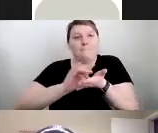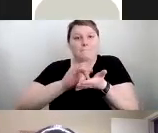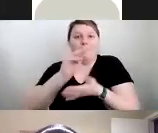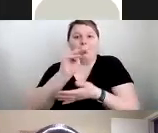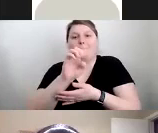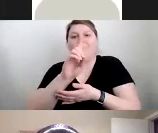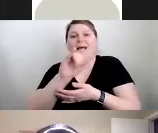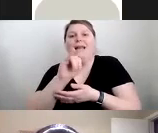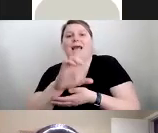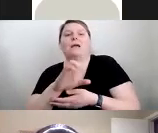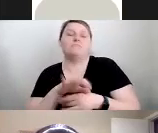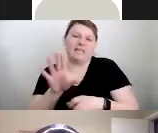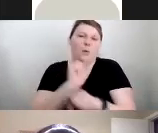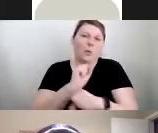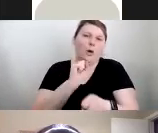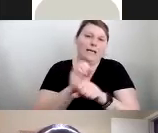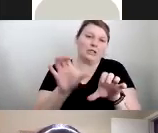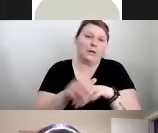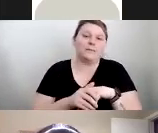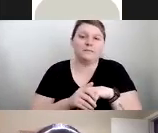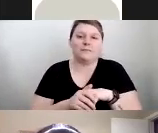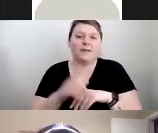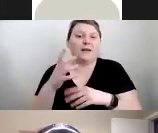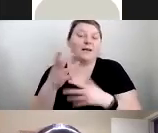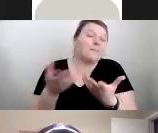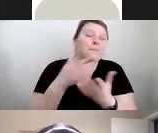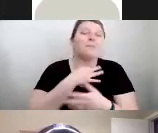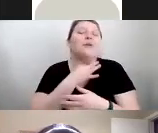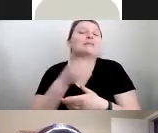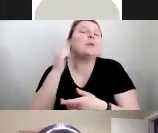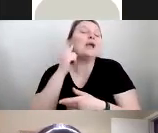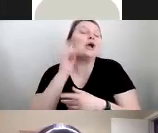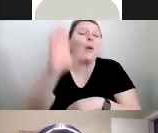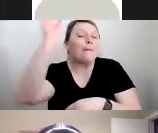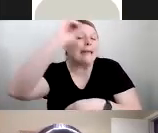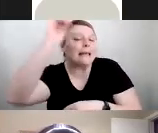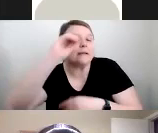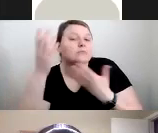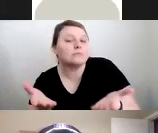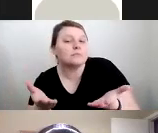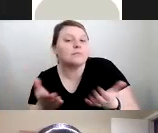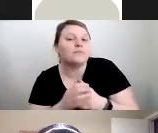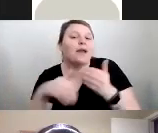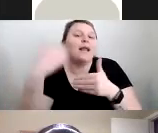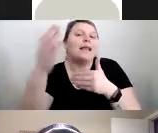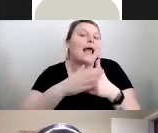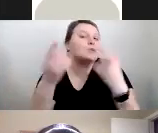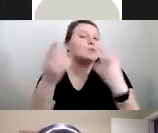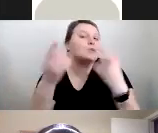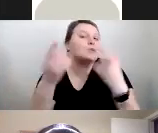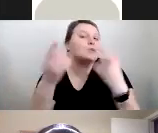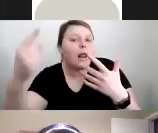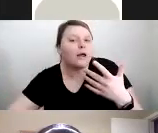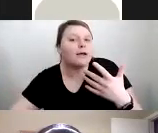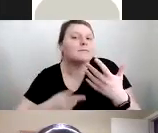and the work that he's doing. So I'd love to hear from you, like what his next steps might be, in